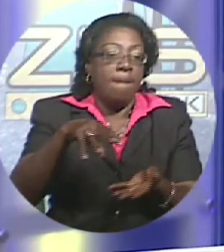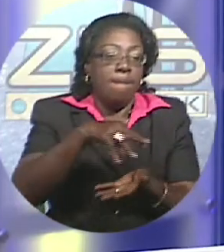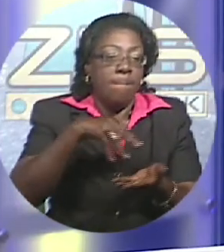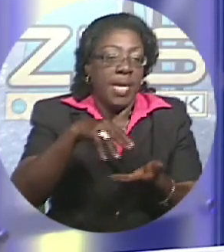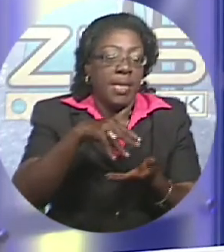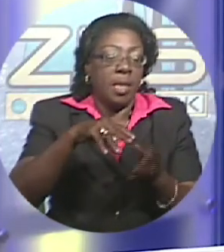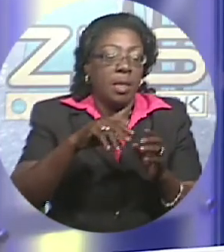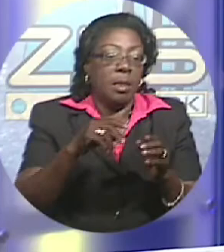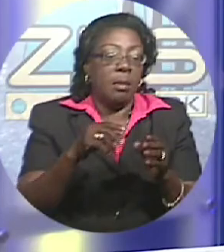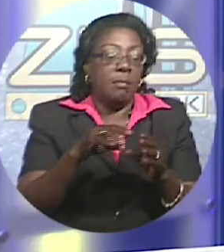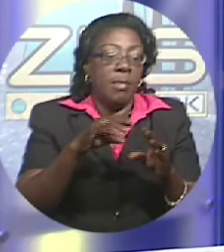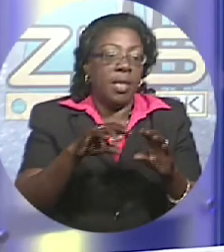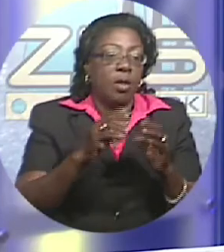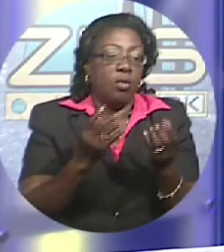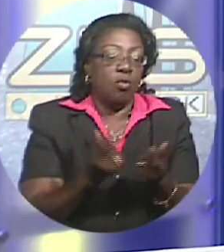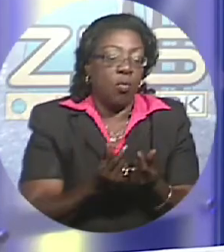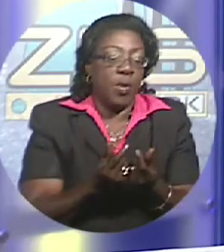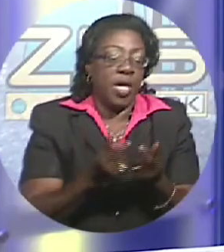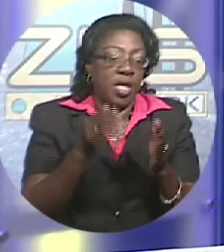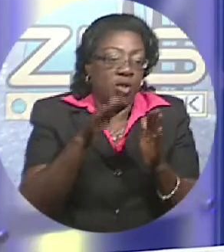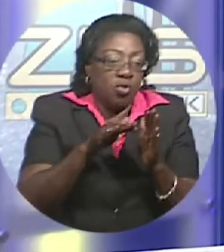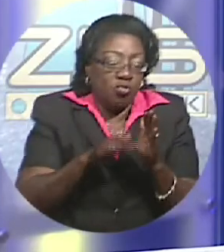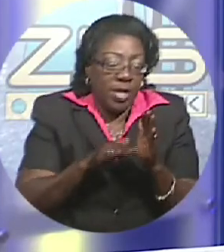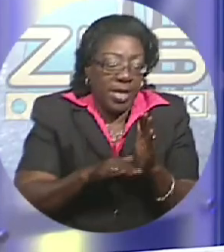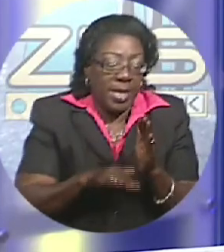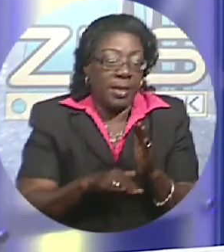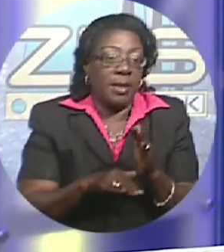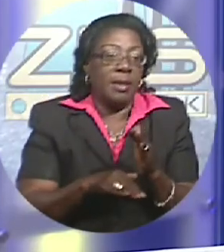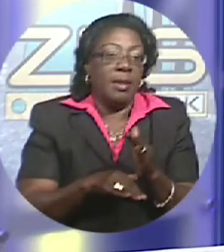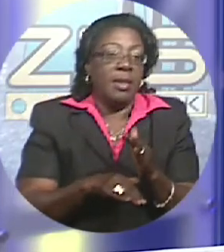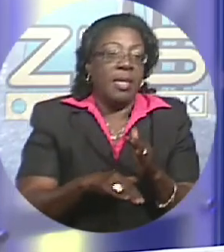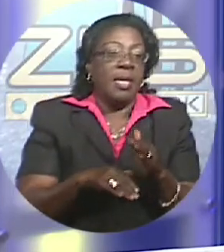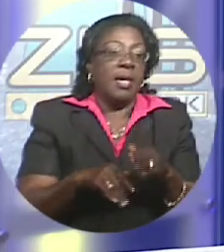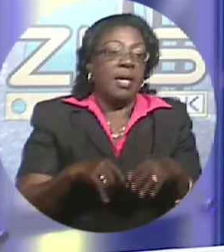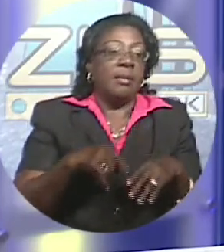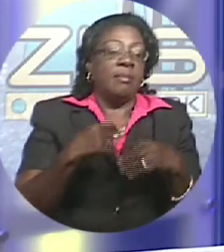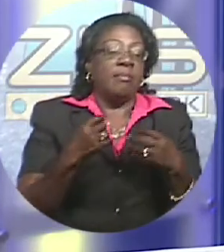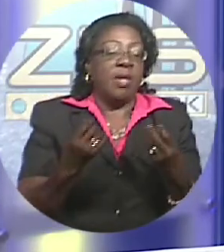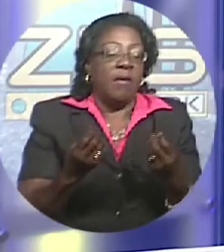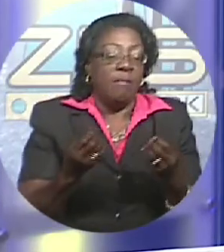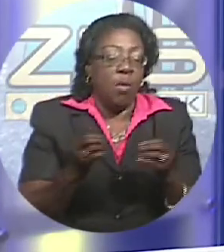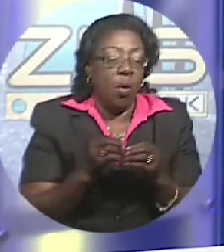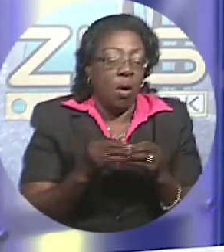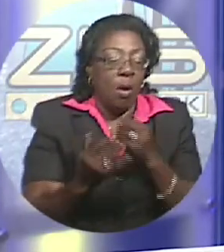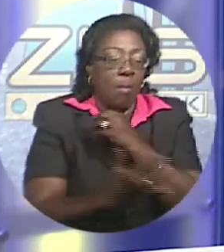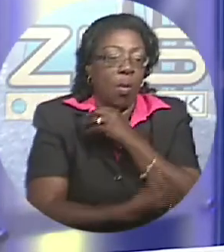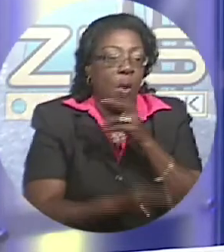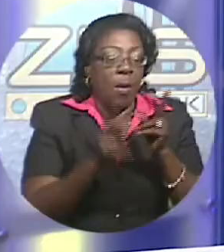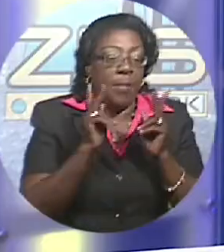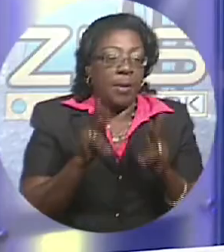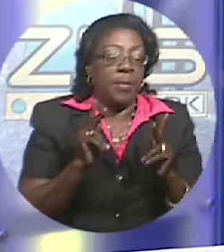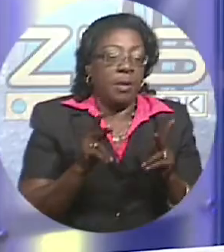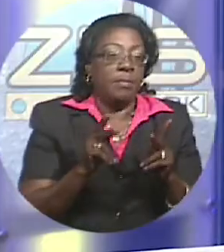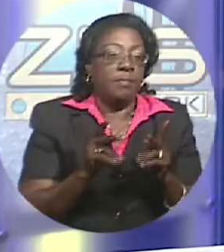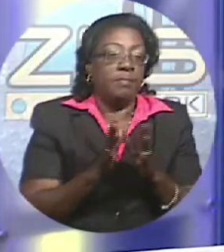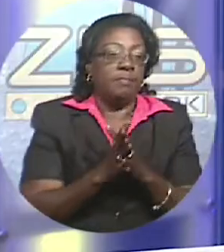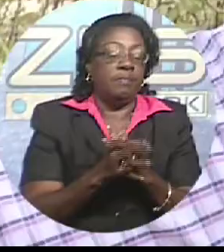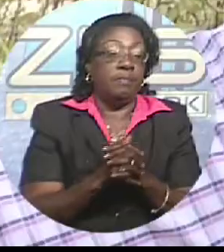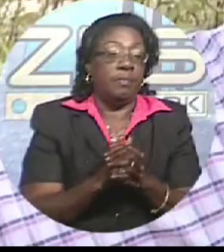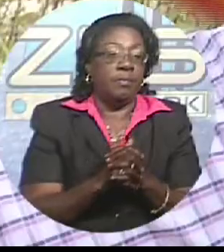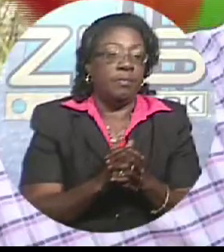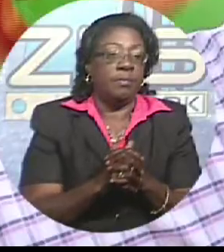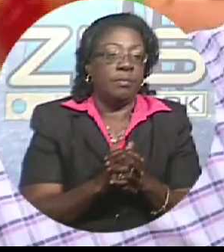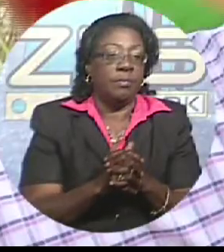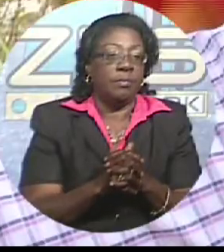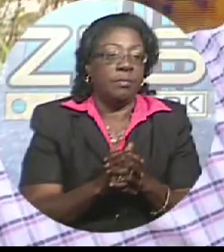the increase. The Free National Movement leader says he would have problems with any form of taxation which would affect those groups. In